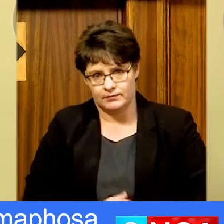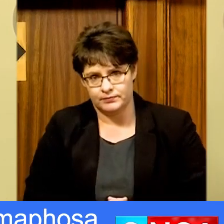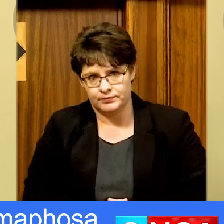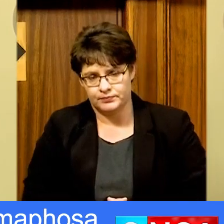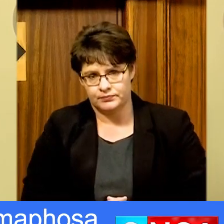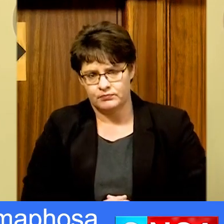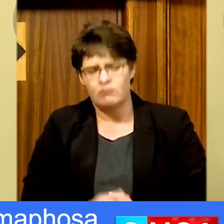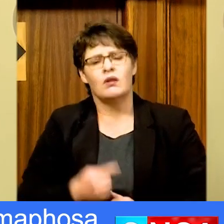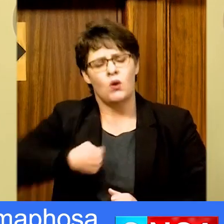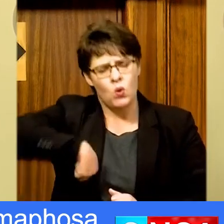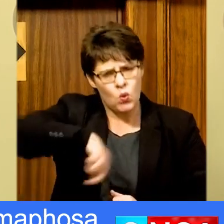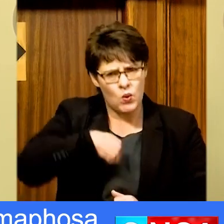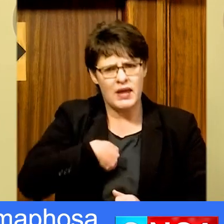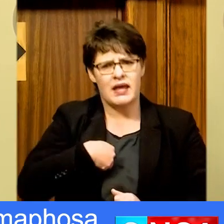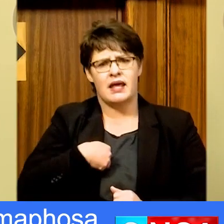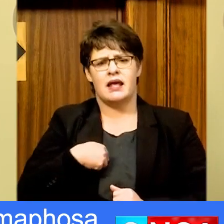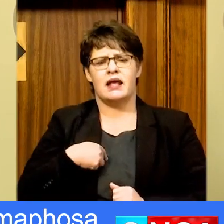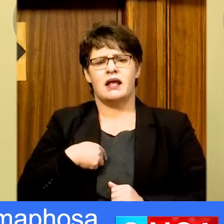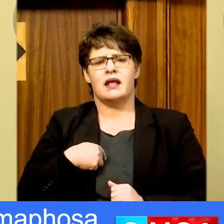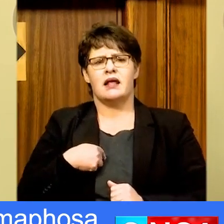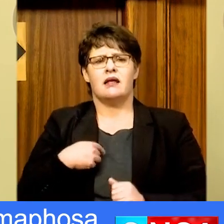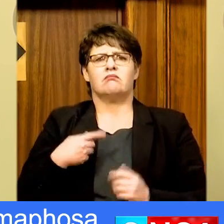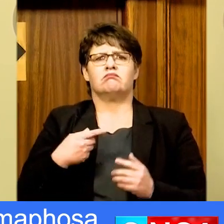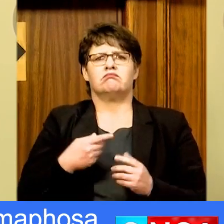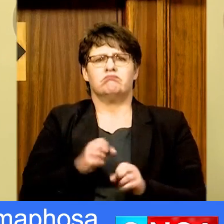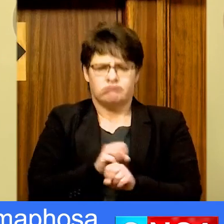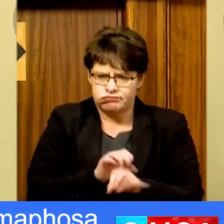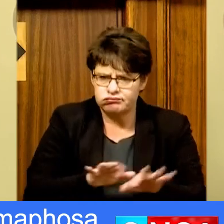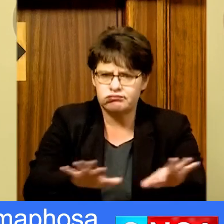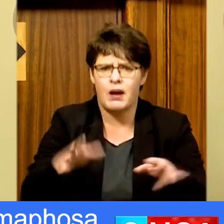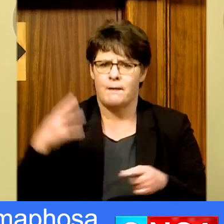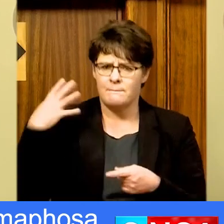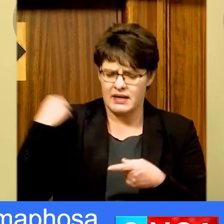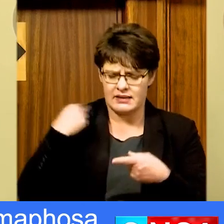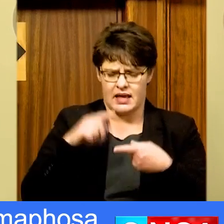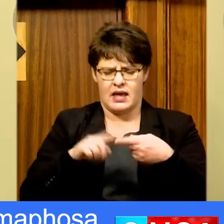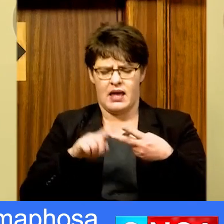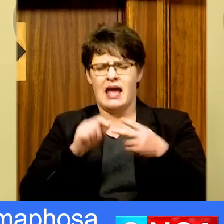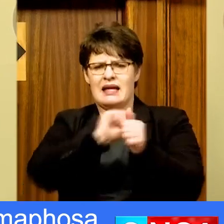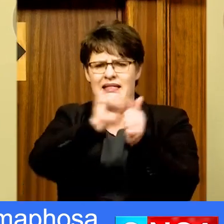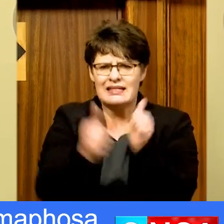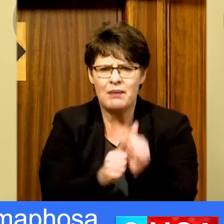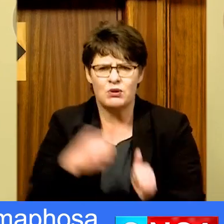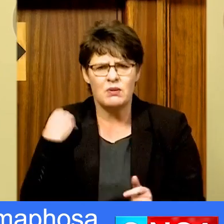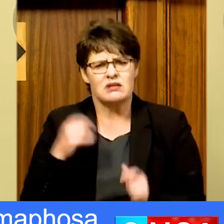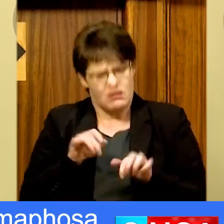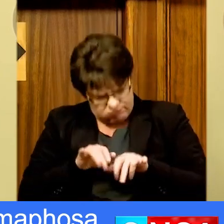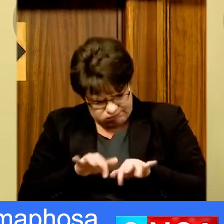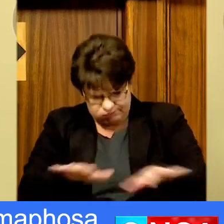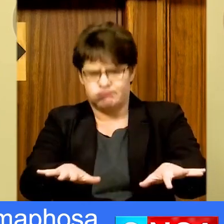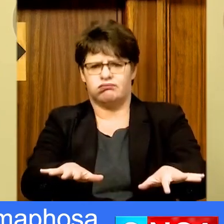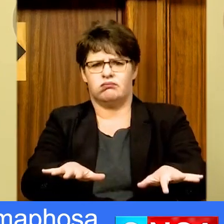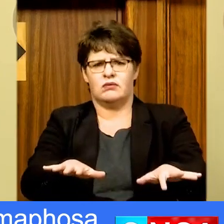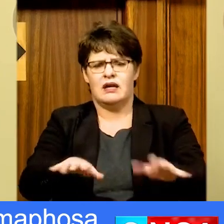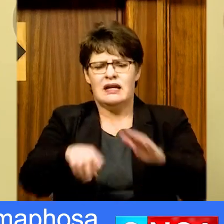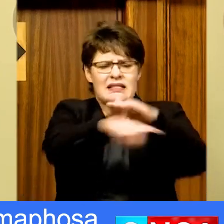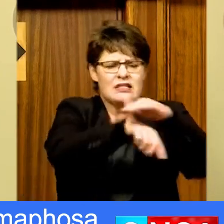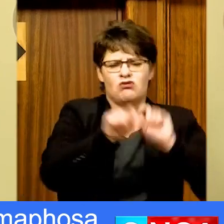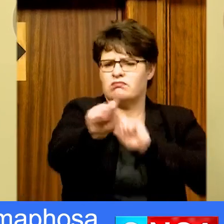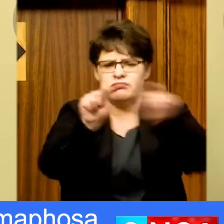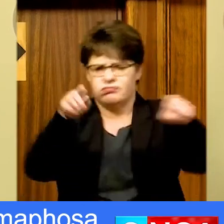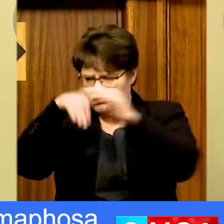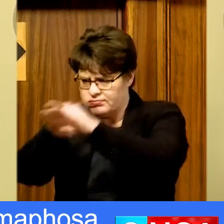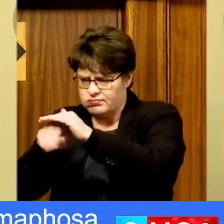government, we are deploying ministers and deputy ministers to every district in the country to